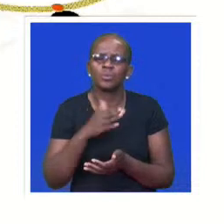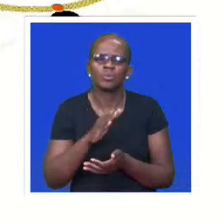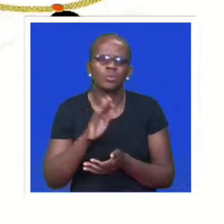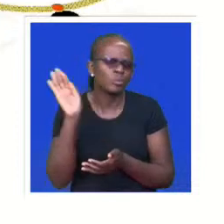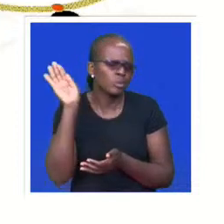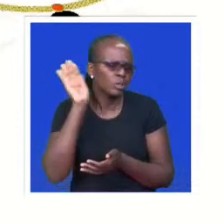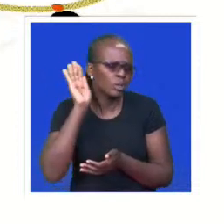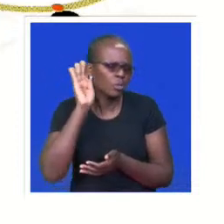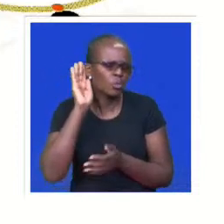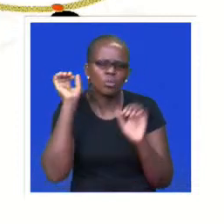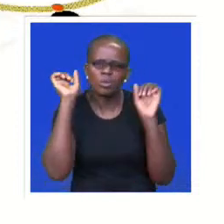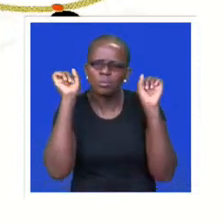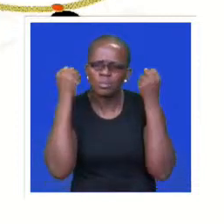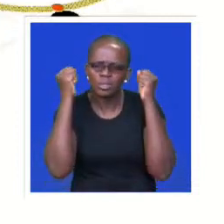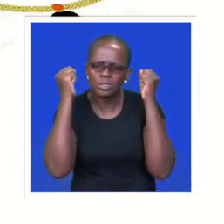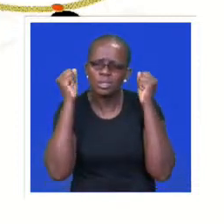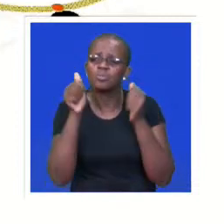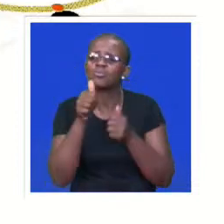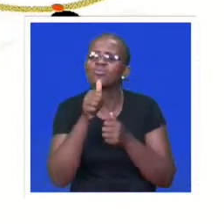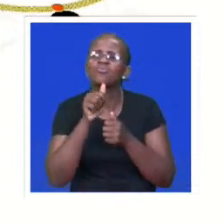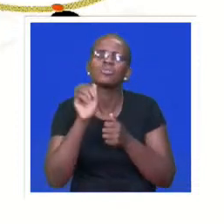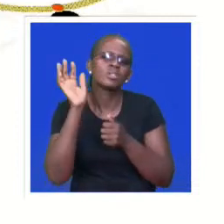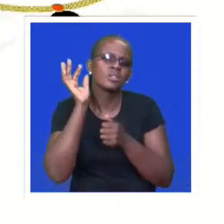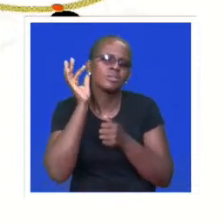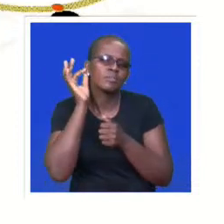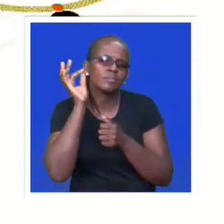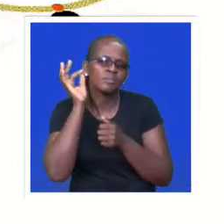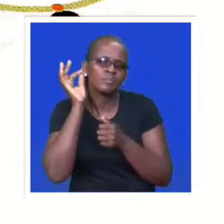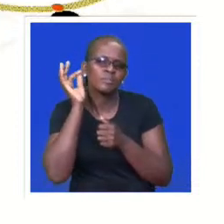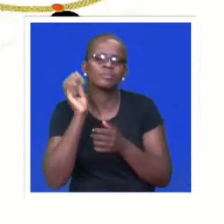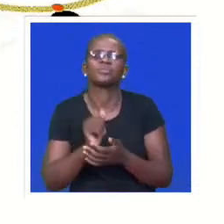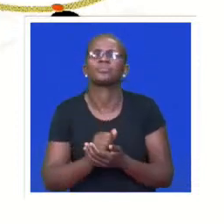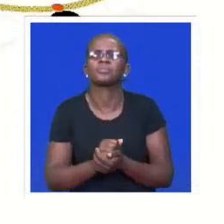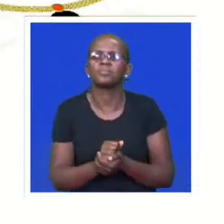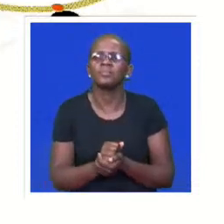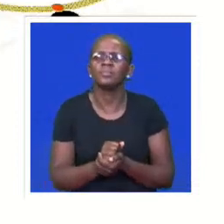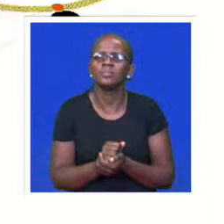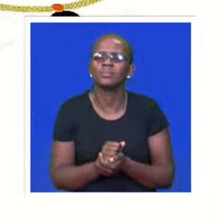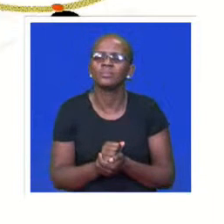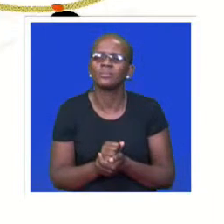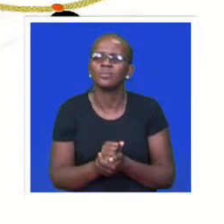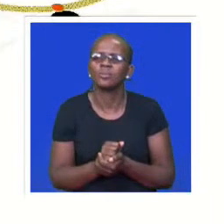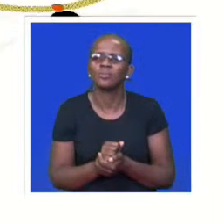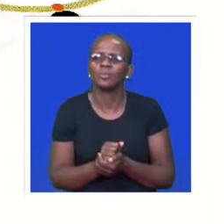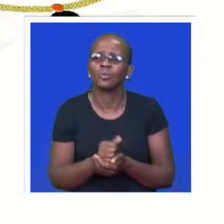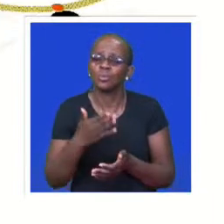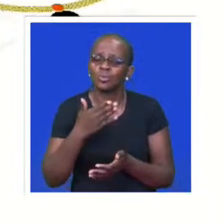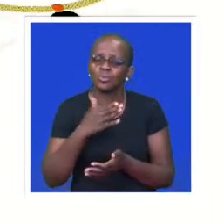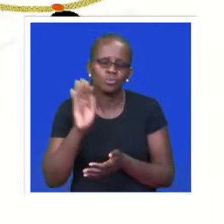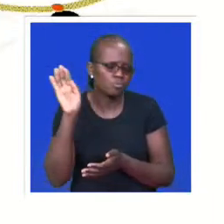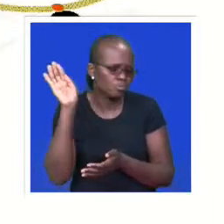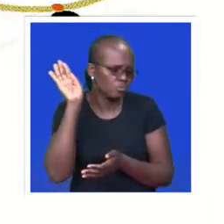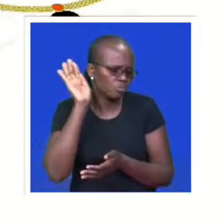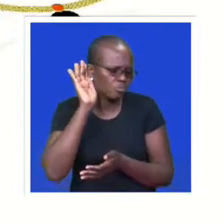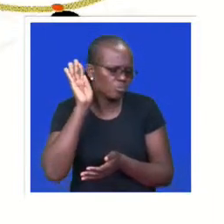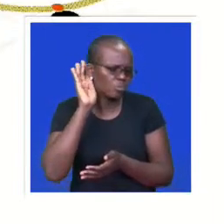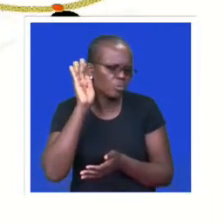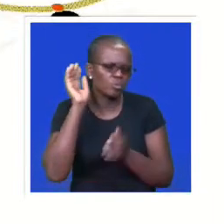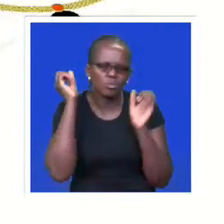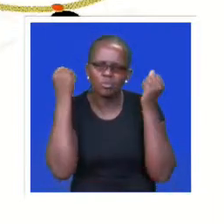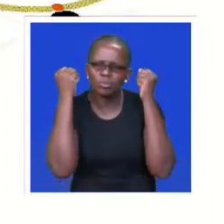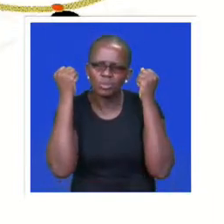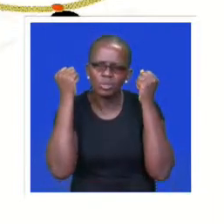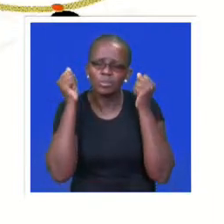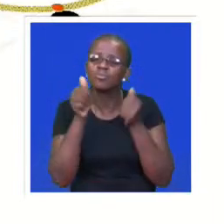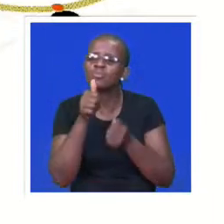sounds with your ears. To hear is to be aware of sounds with your ears. Let us